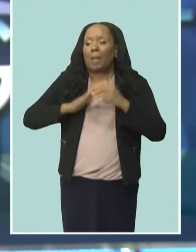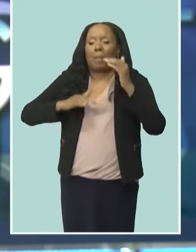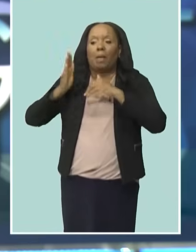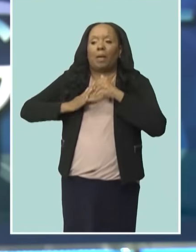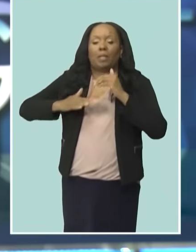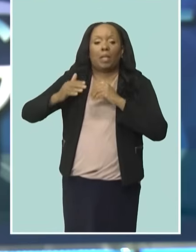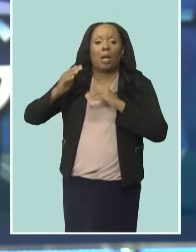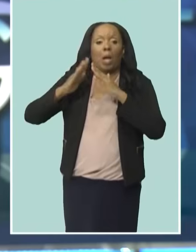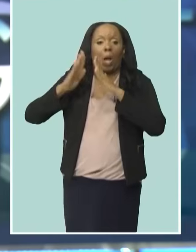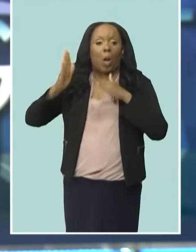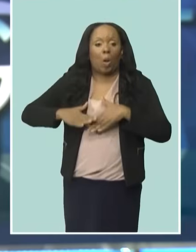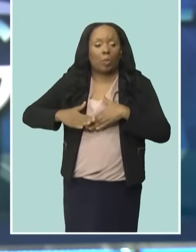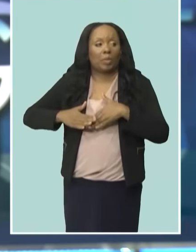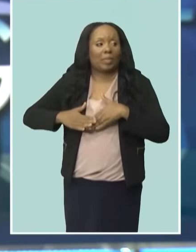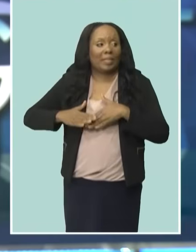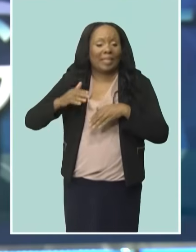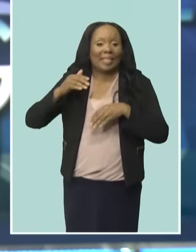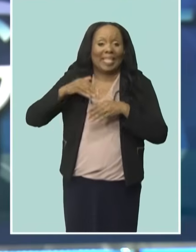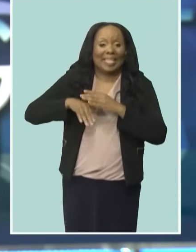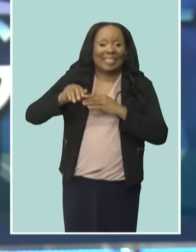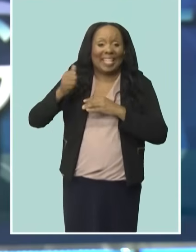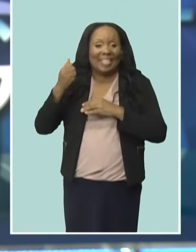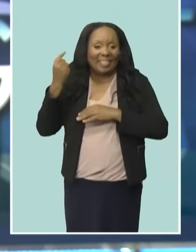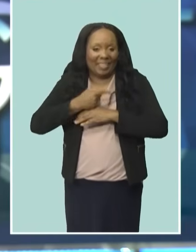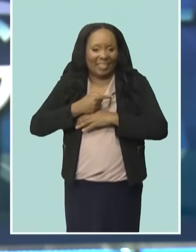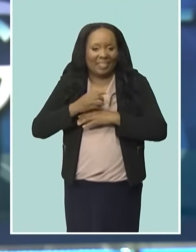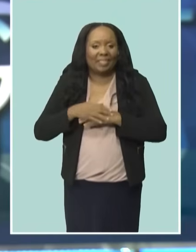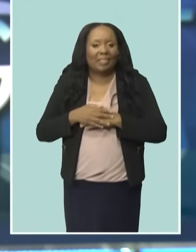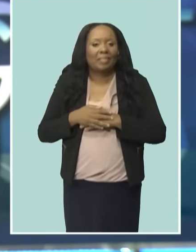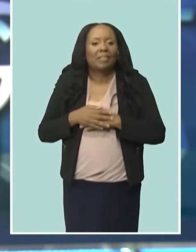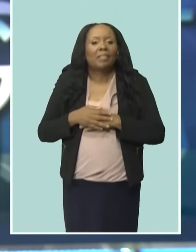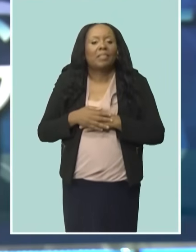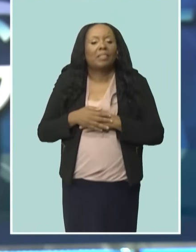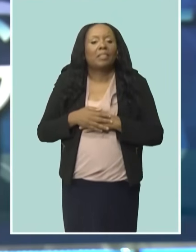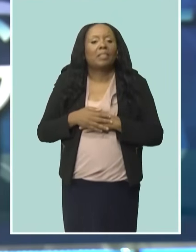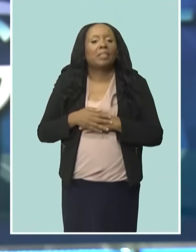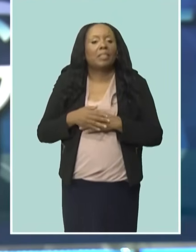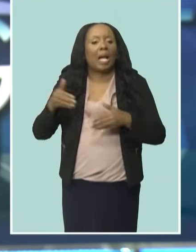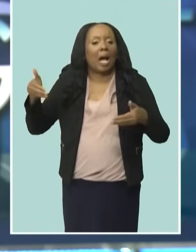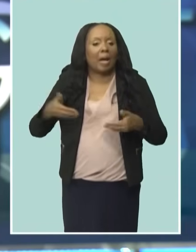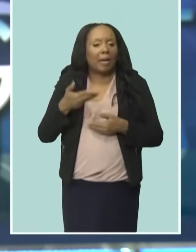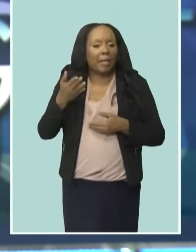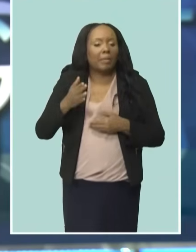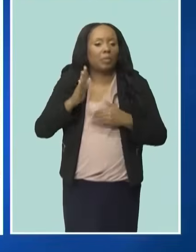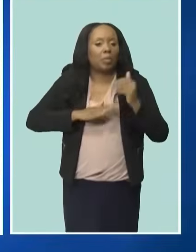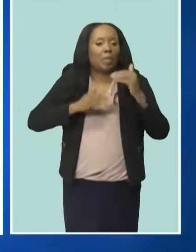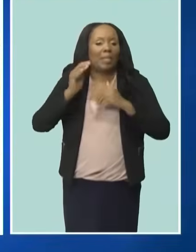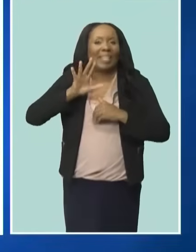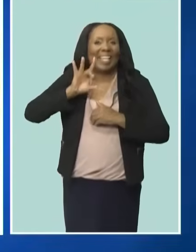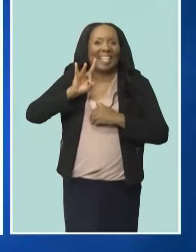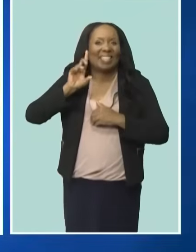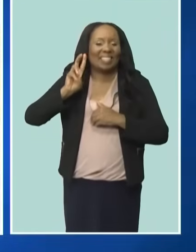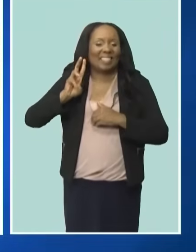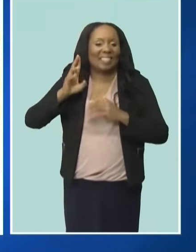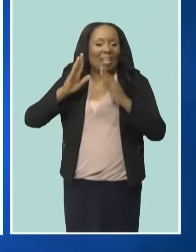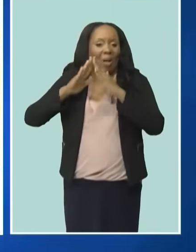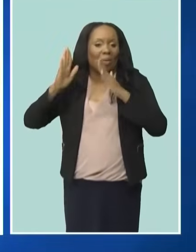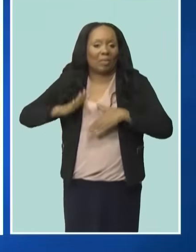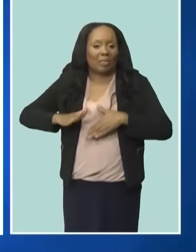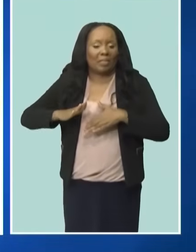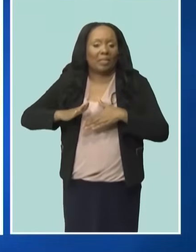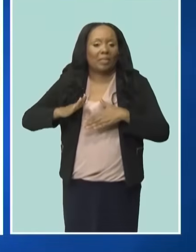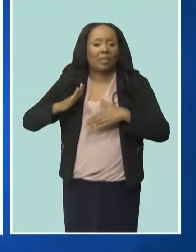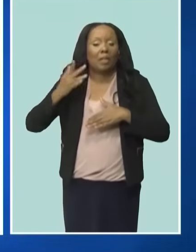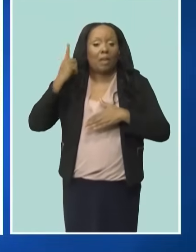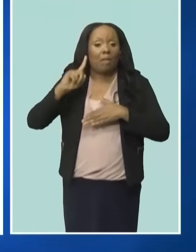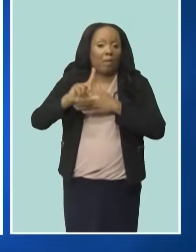company has been contracted to build 86 houses for the Hope Project in St. Lucie. Although the technology is not new, it is a